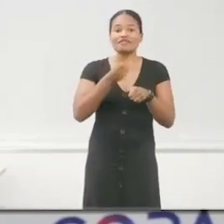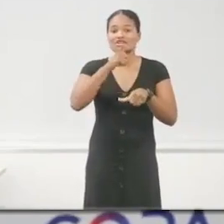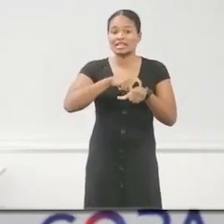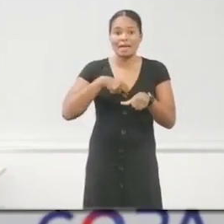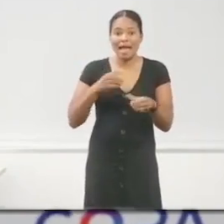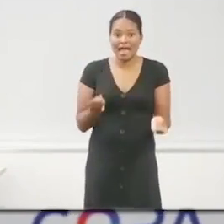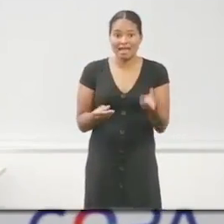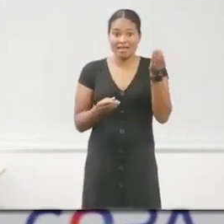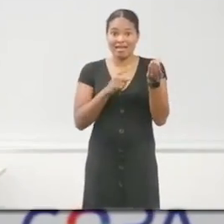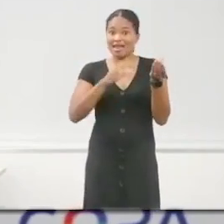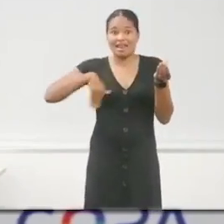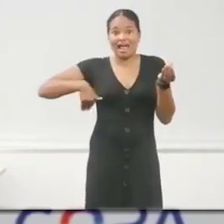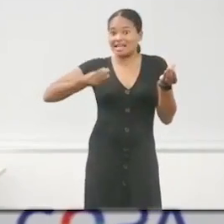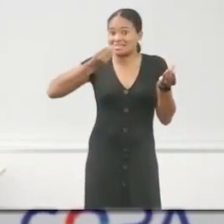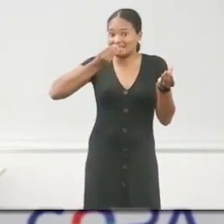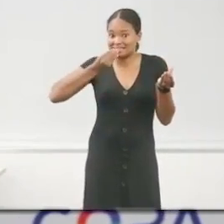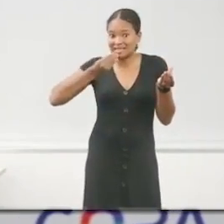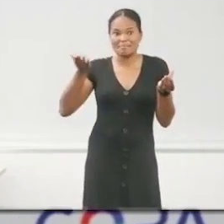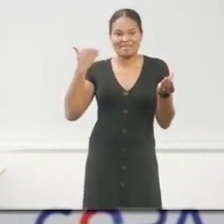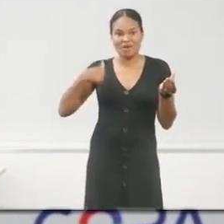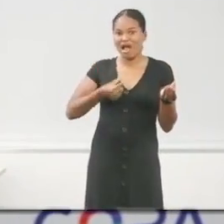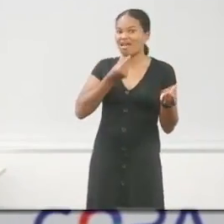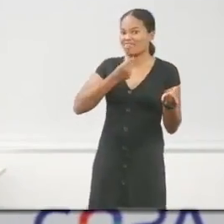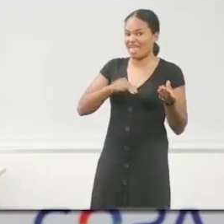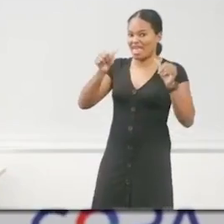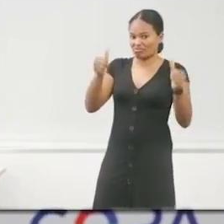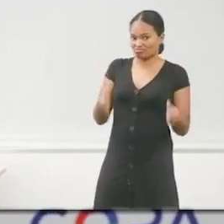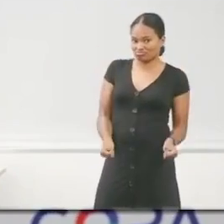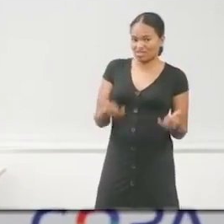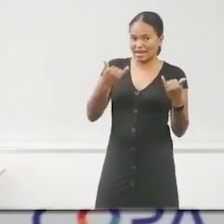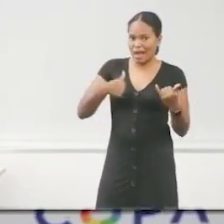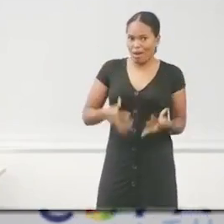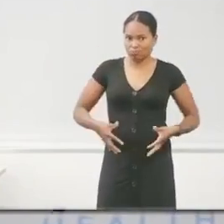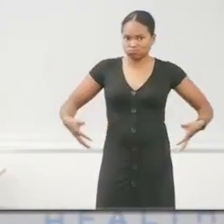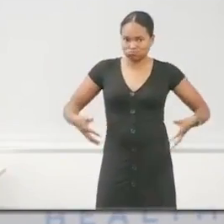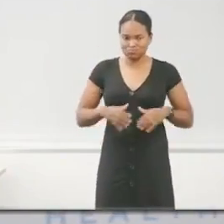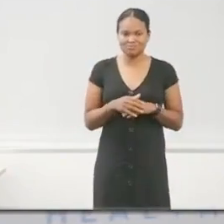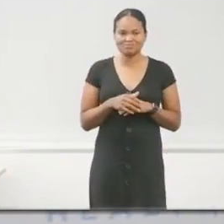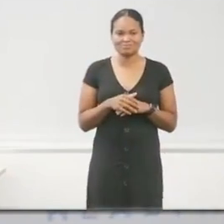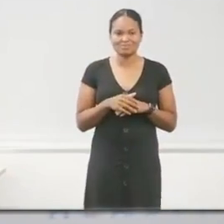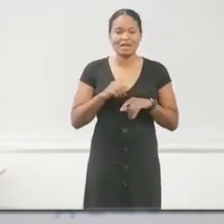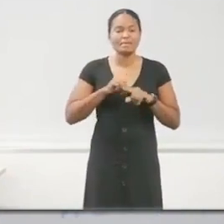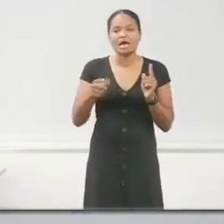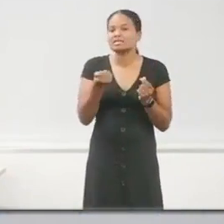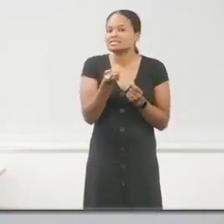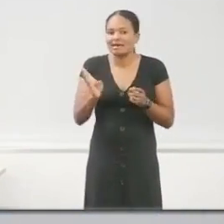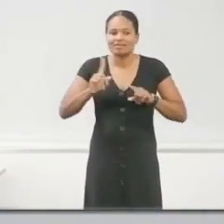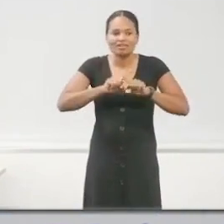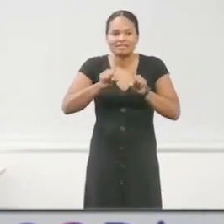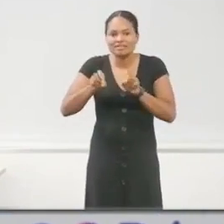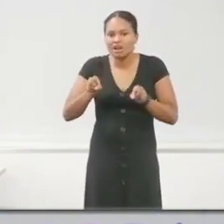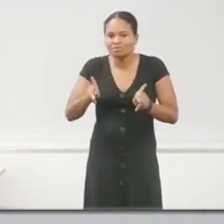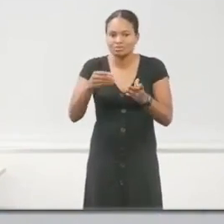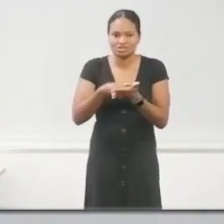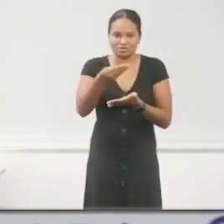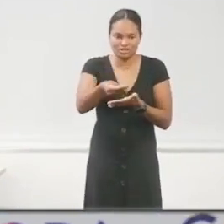them. I was a very thin man before Janie came up with Copa cookies. But listen, there's several different ways that you can purchase these.